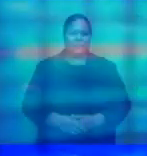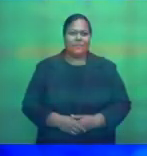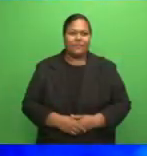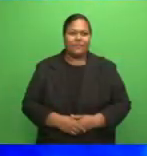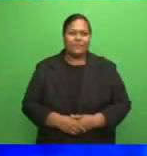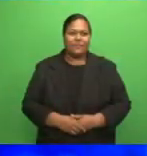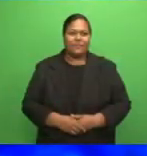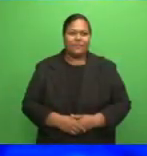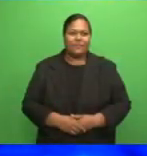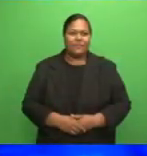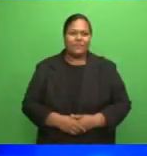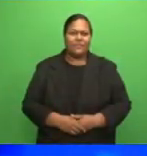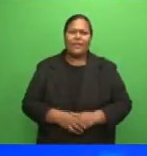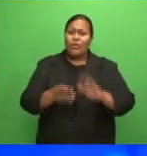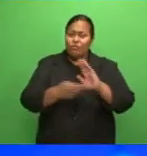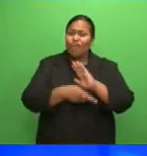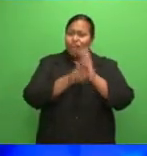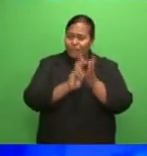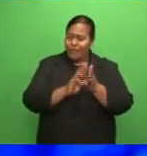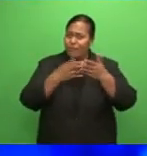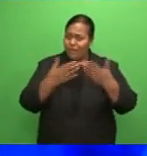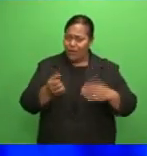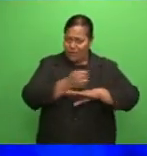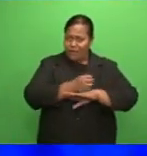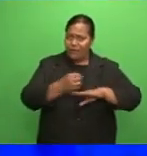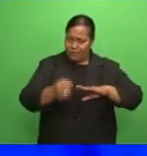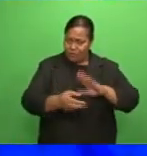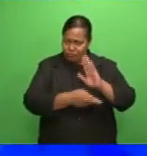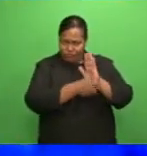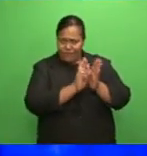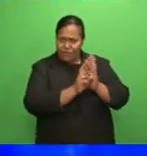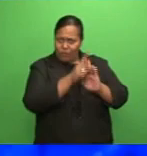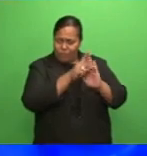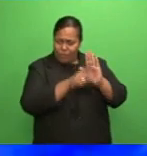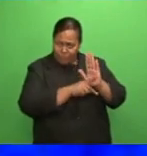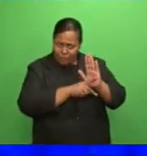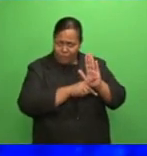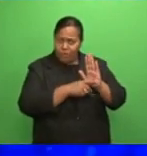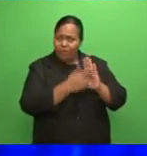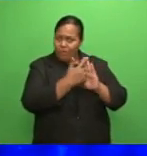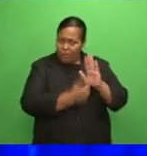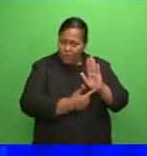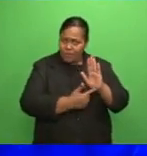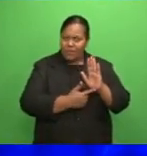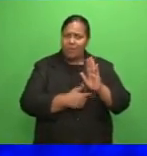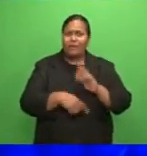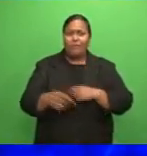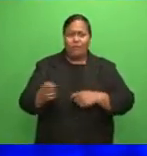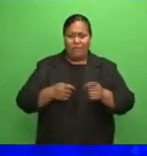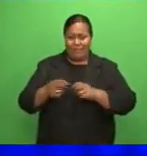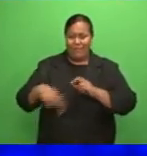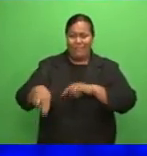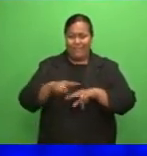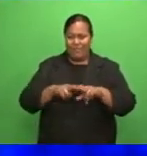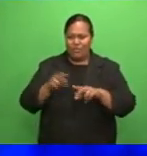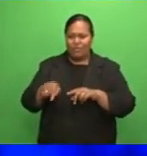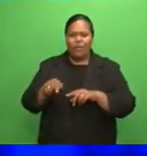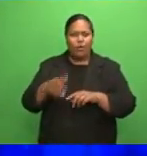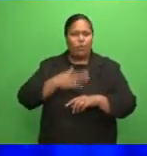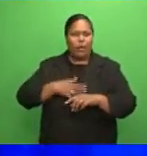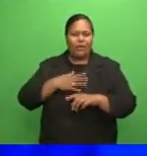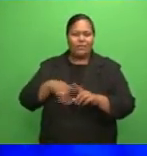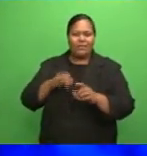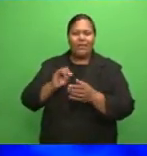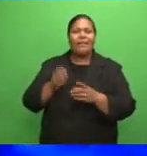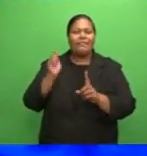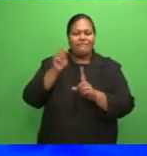Several reforms are being carried out by the government to redirect its focus on marketing Fiji as a destination for targeted investment.